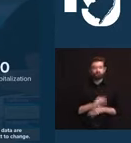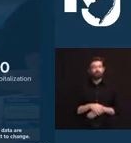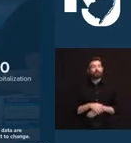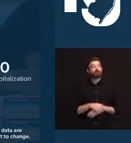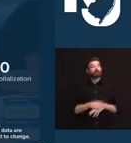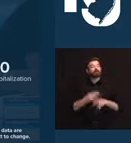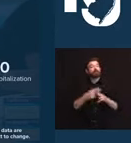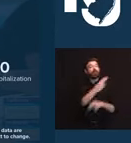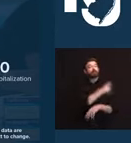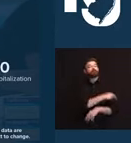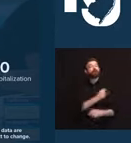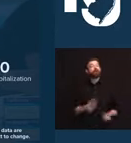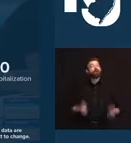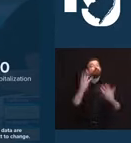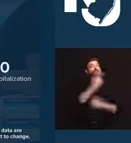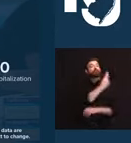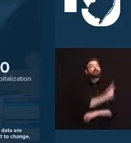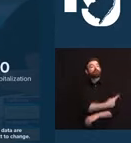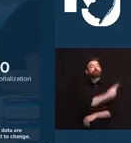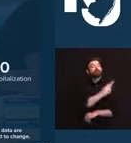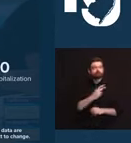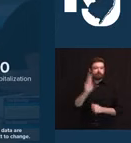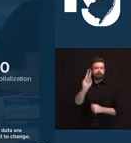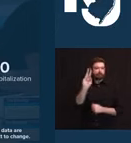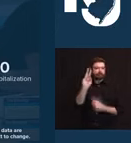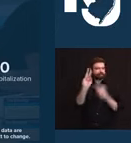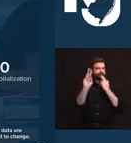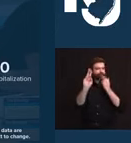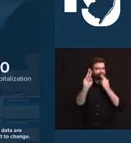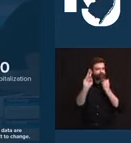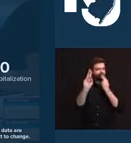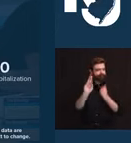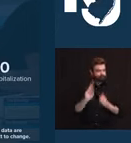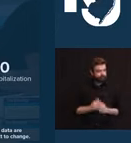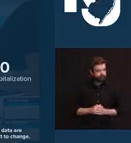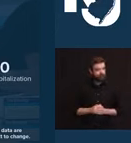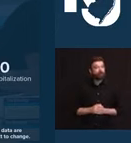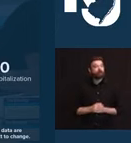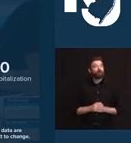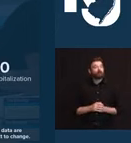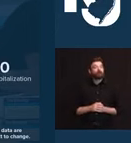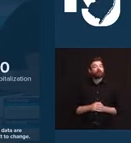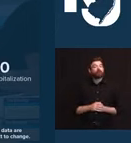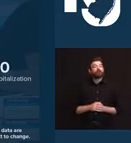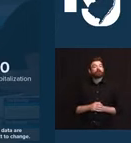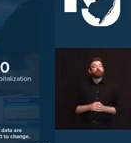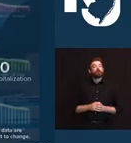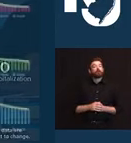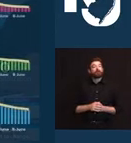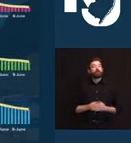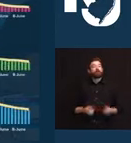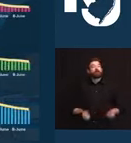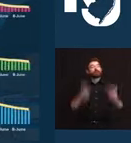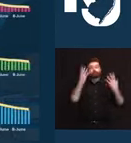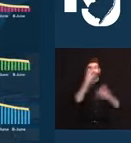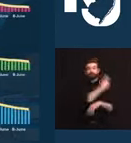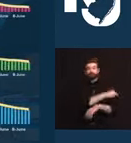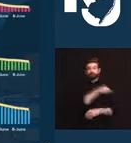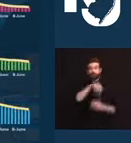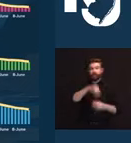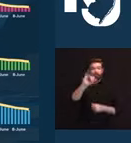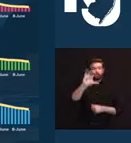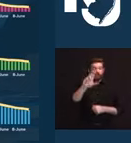has decreased to 6. And this is the breakdown of total hospitalizations across region. The number of patients reported in either